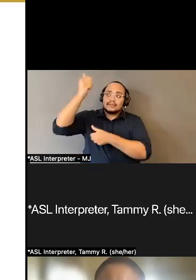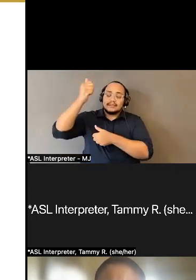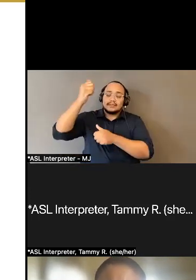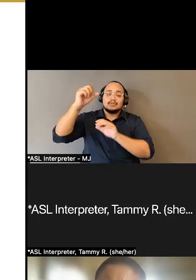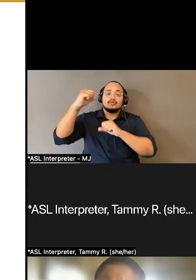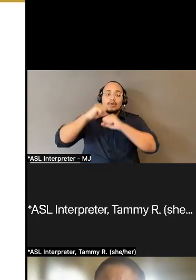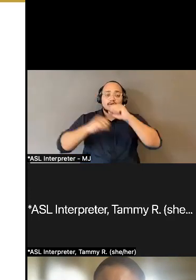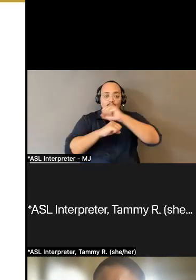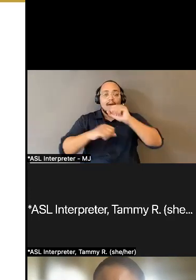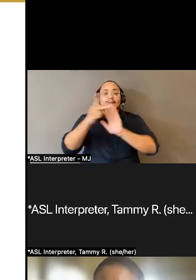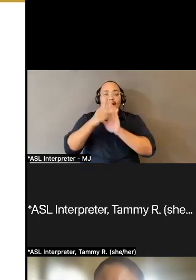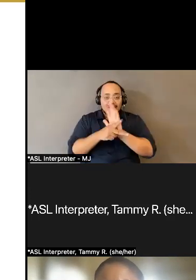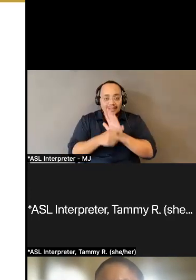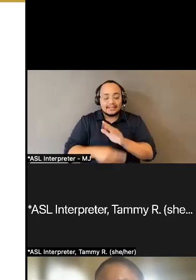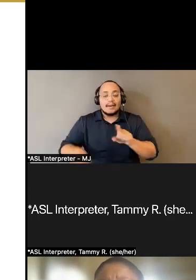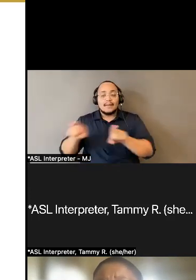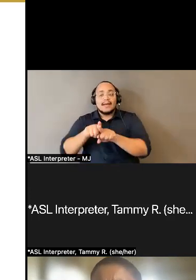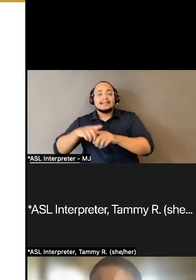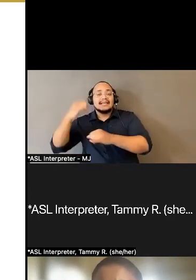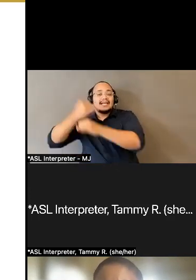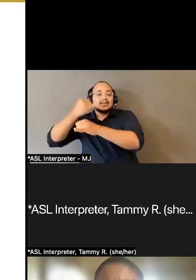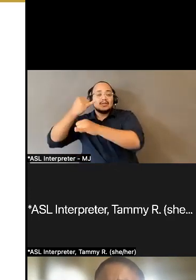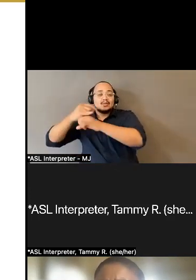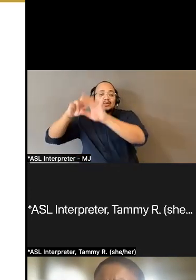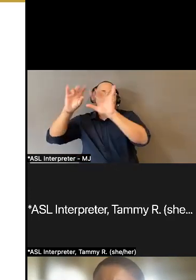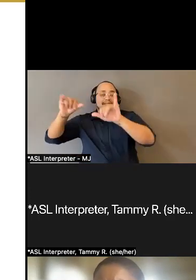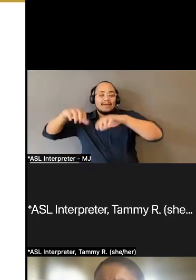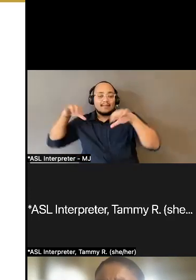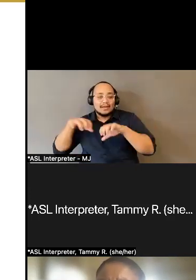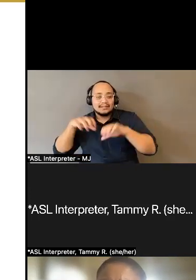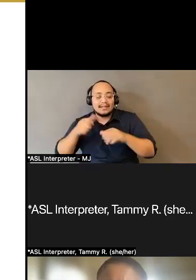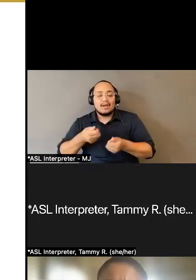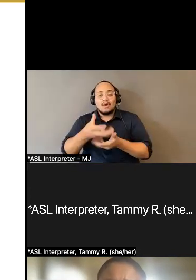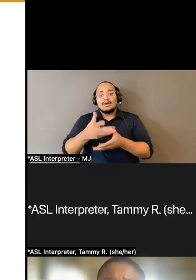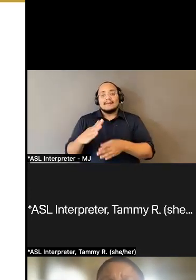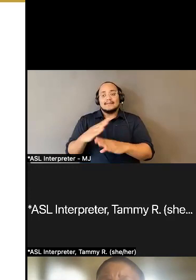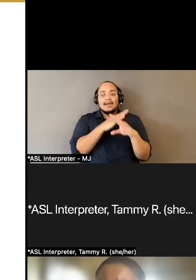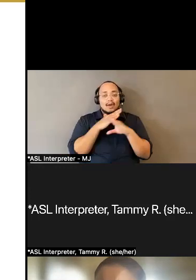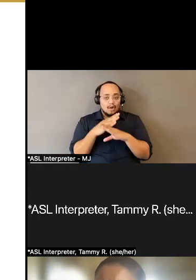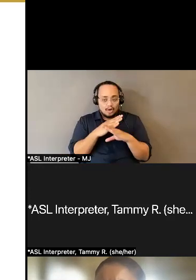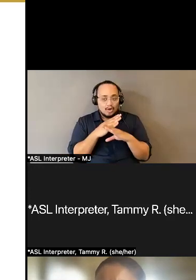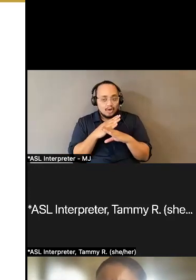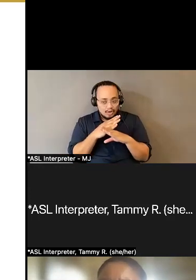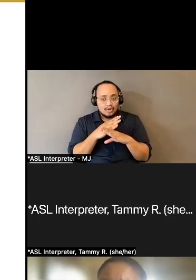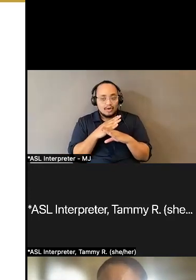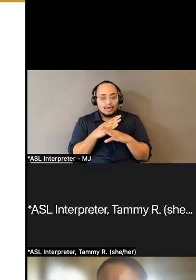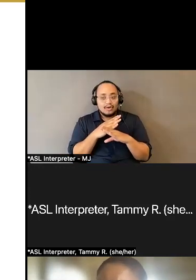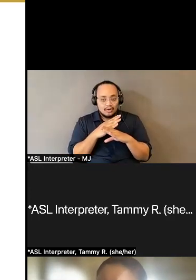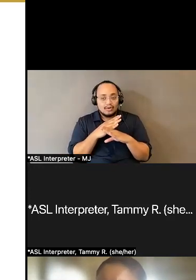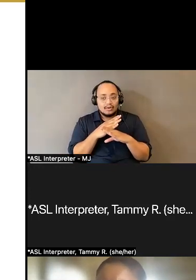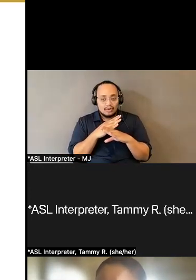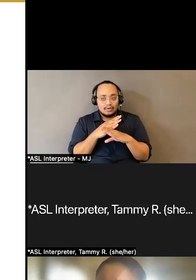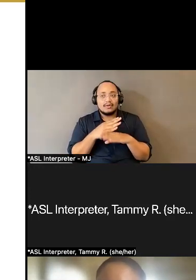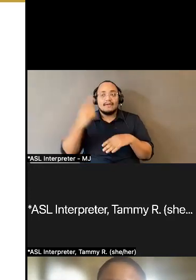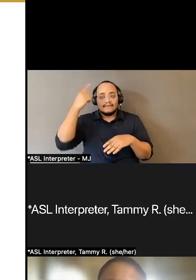and institutional practices that hinder the interventions that are developed by communities of color for